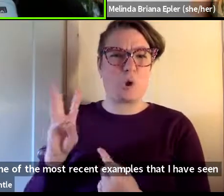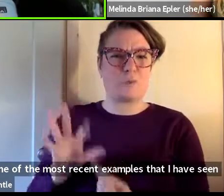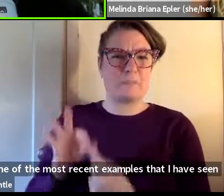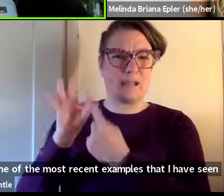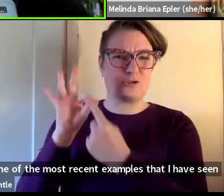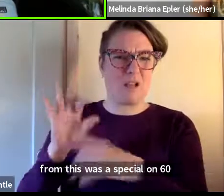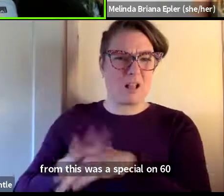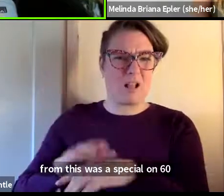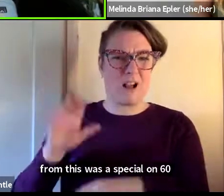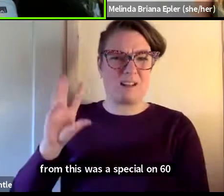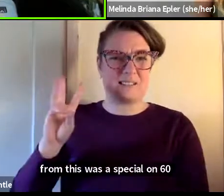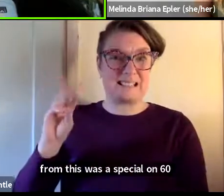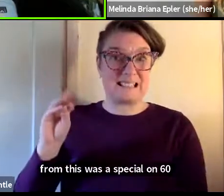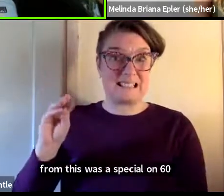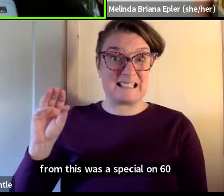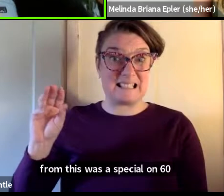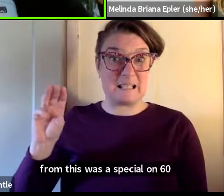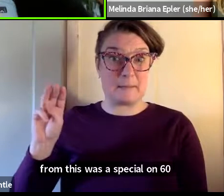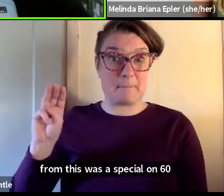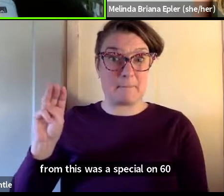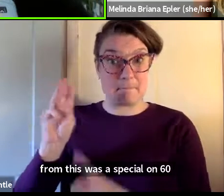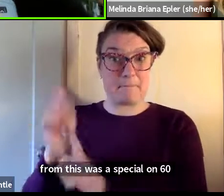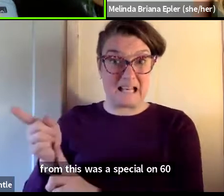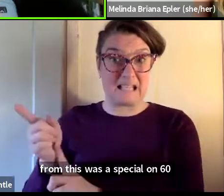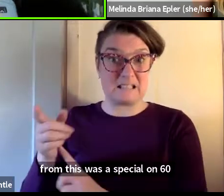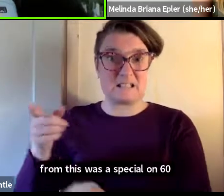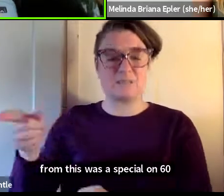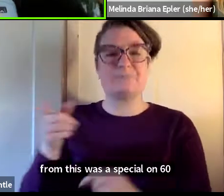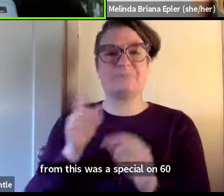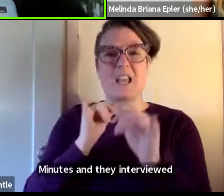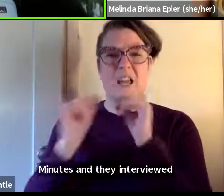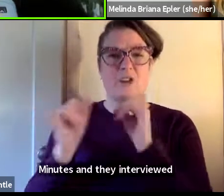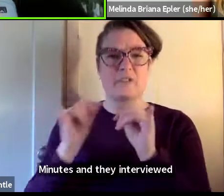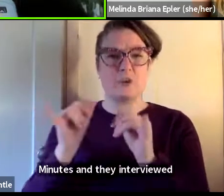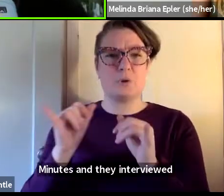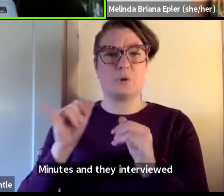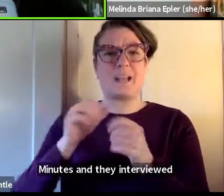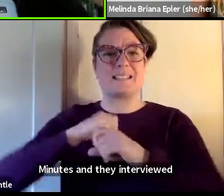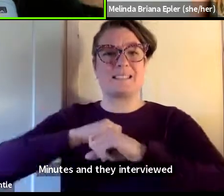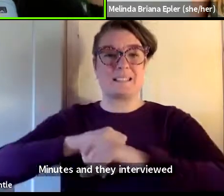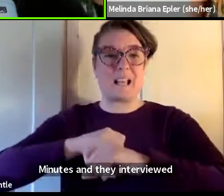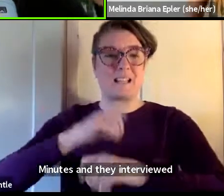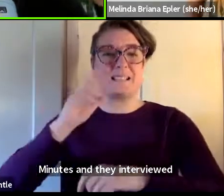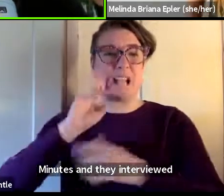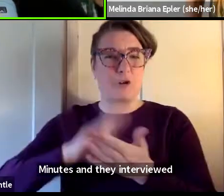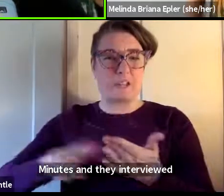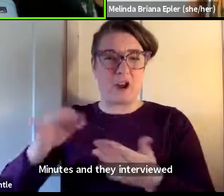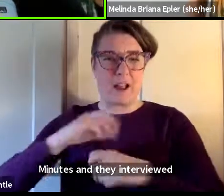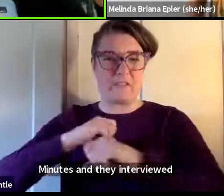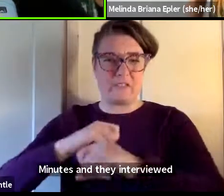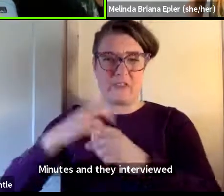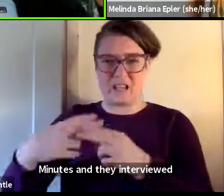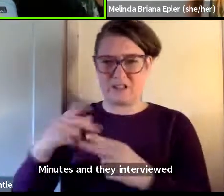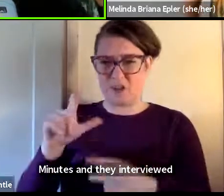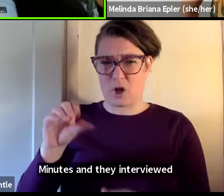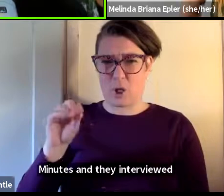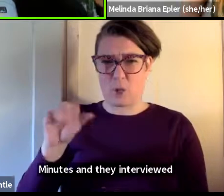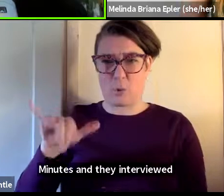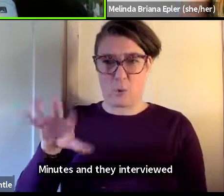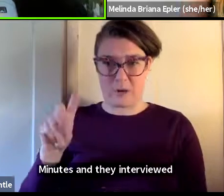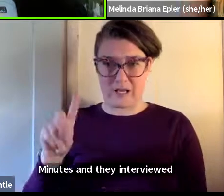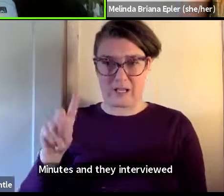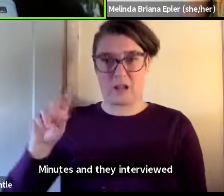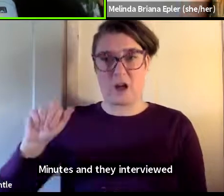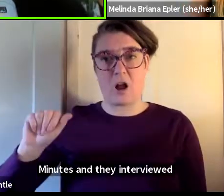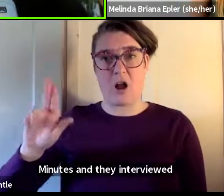And they interviewed the Secretary of Defense, Lloyd Austin. And he talked about